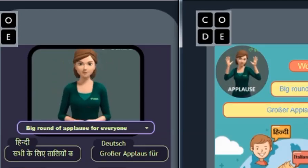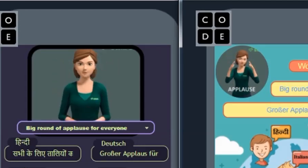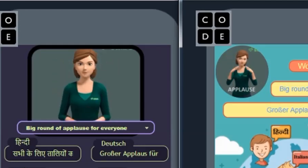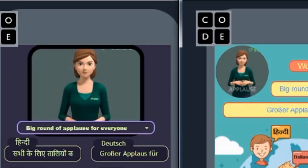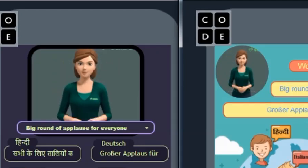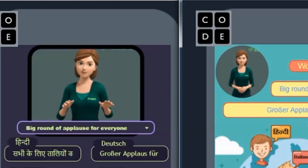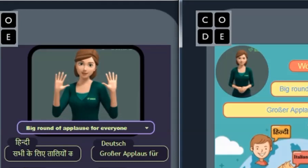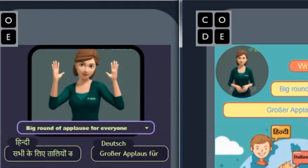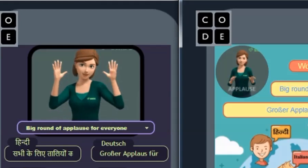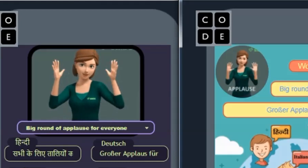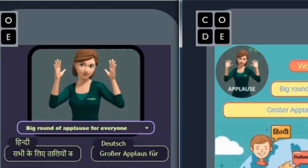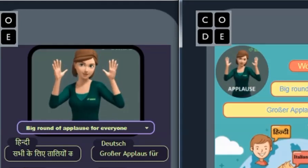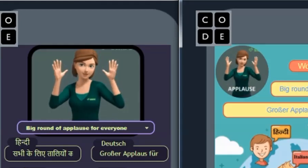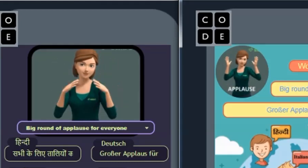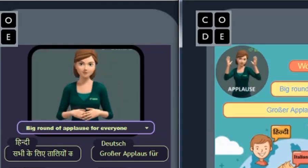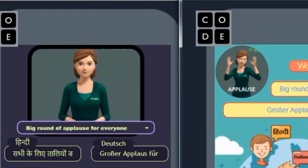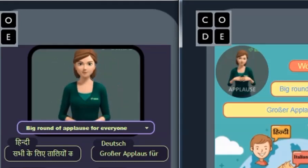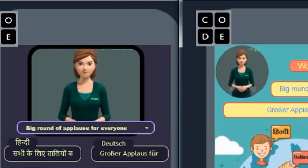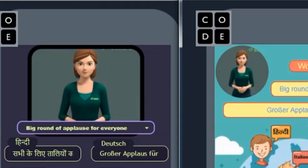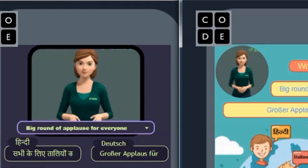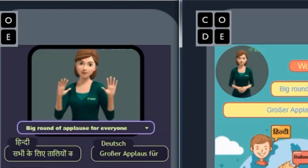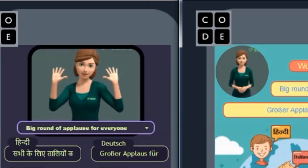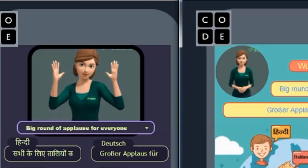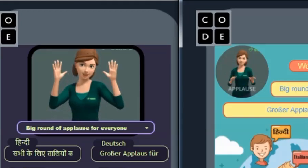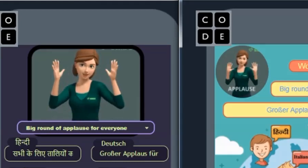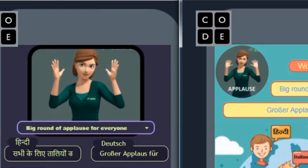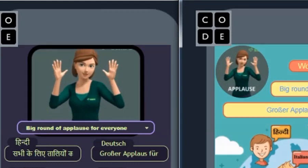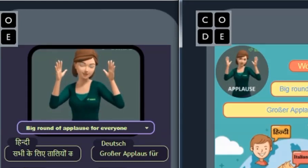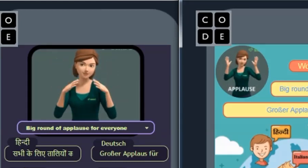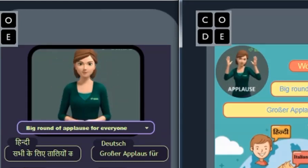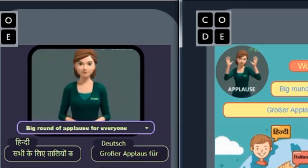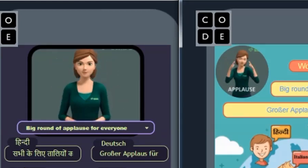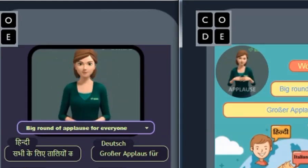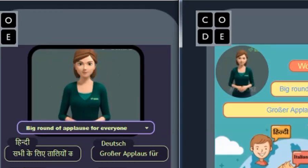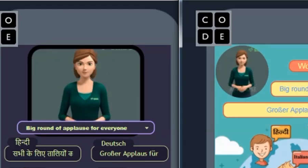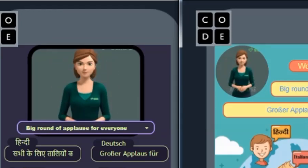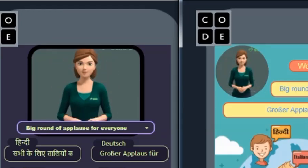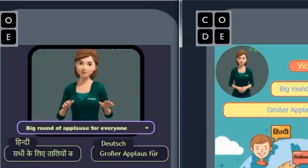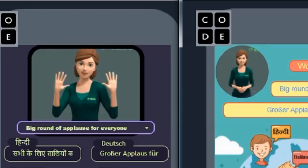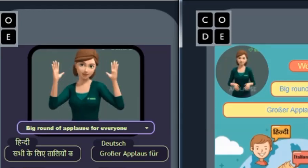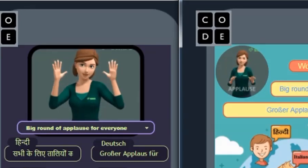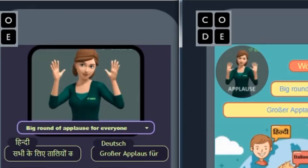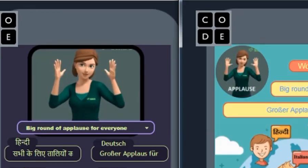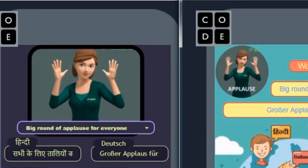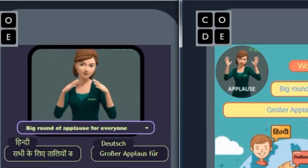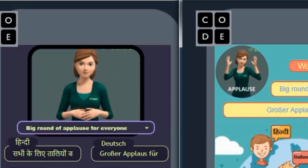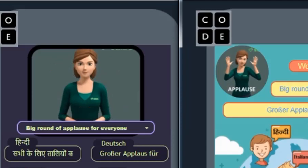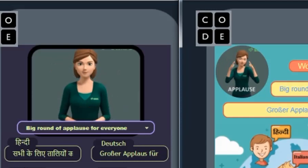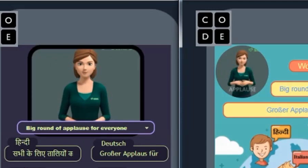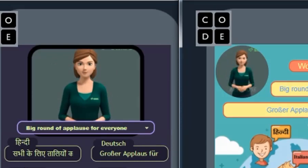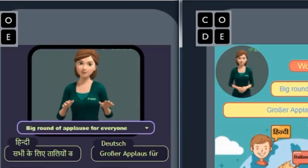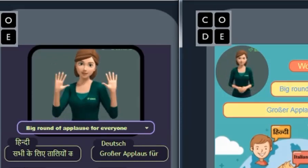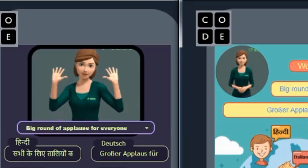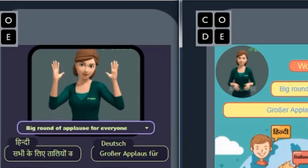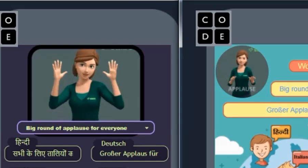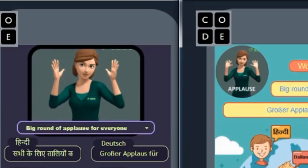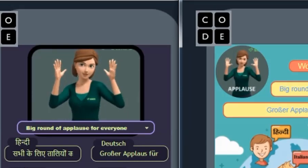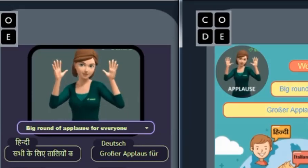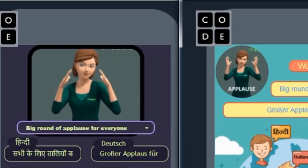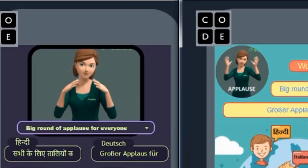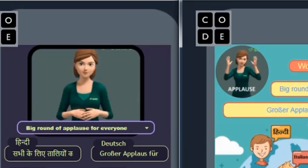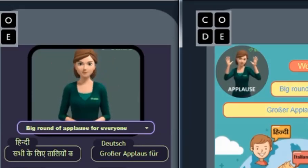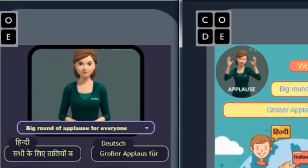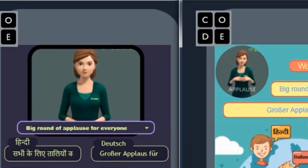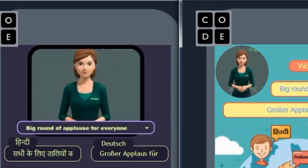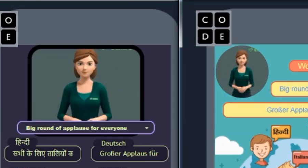alle. Likewise, if you want to hear it in Polski, he can hit this what we call it label